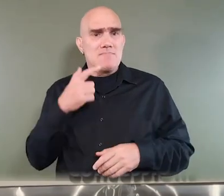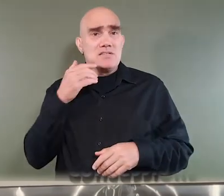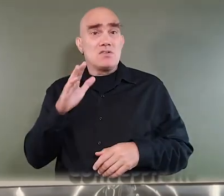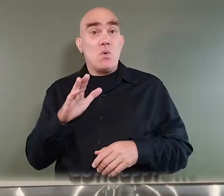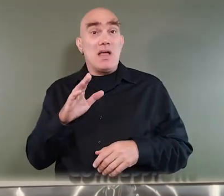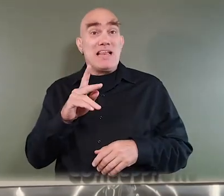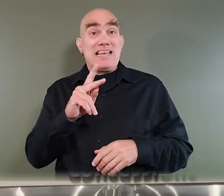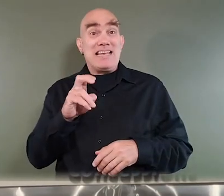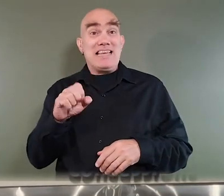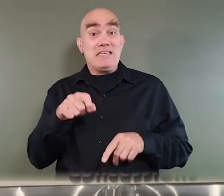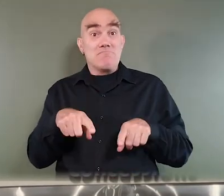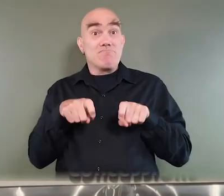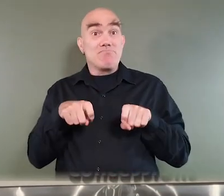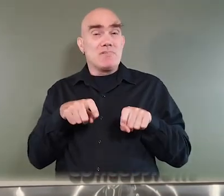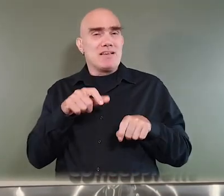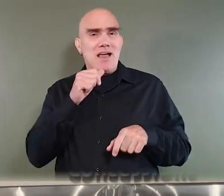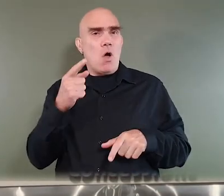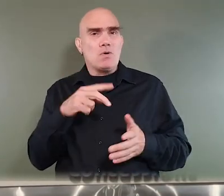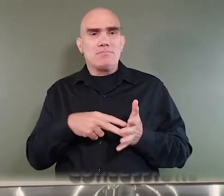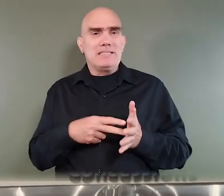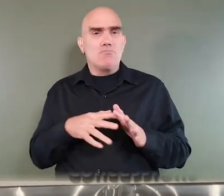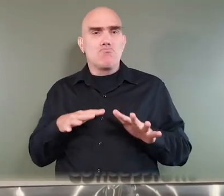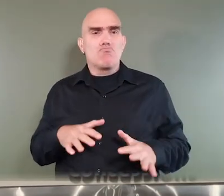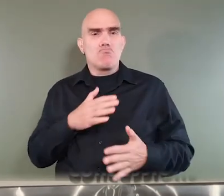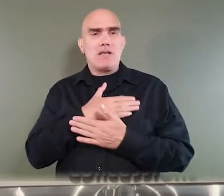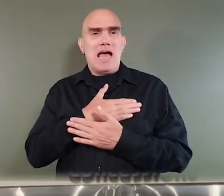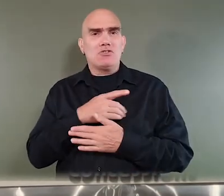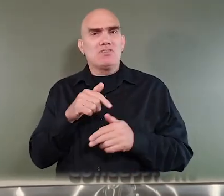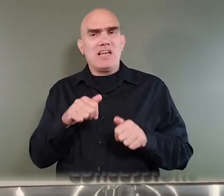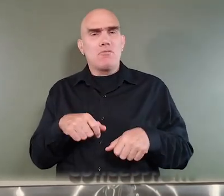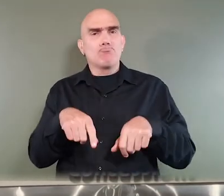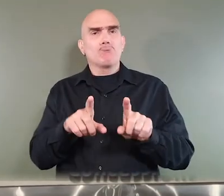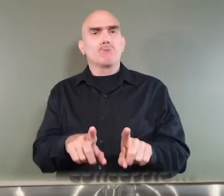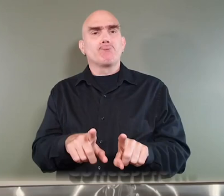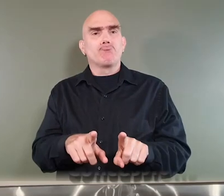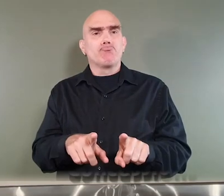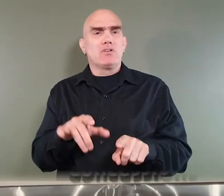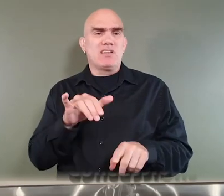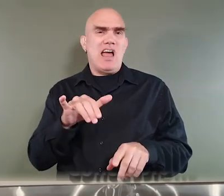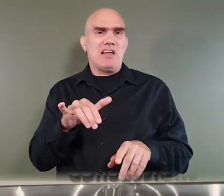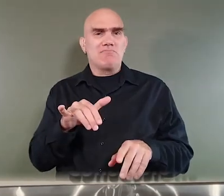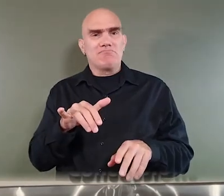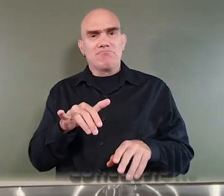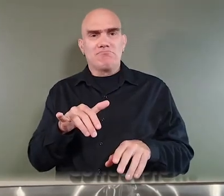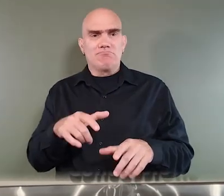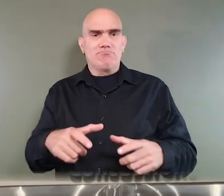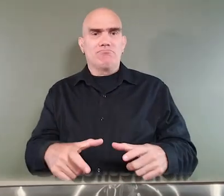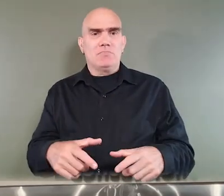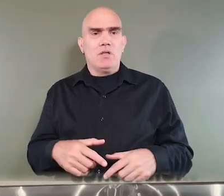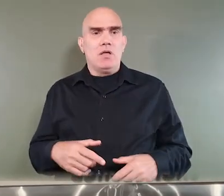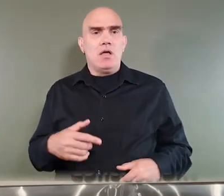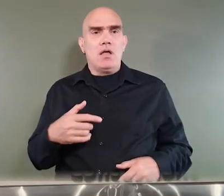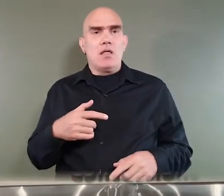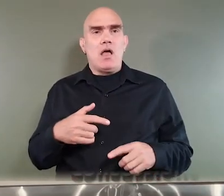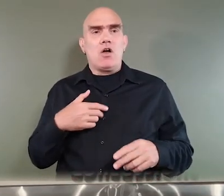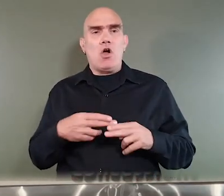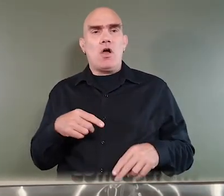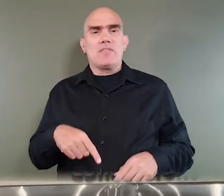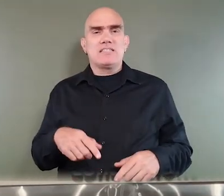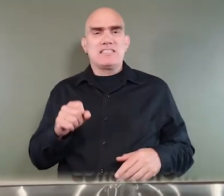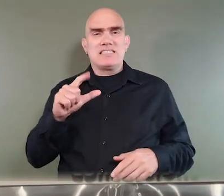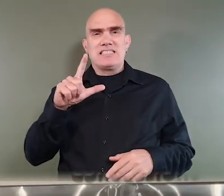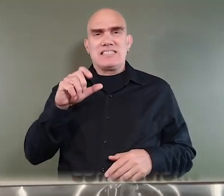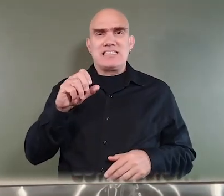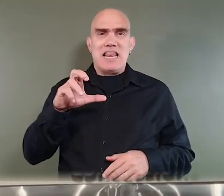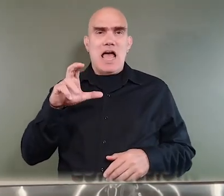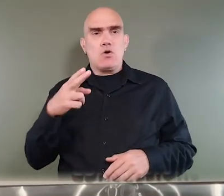isn't necessarily comfortable. Yeah, you can put it up like it's a footstool. You can, I call this slouch asana. Turn